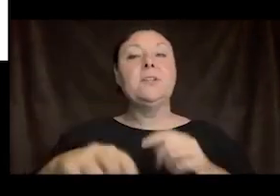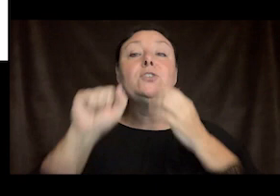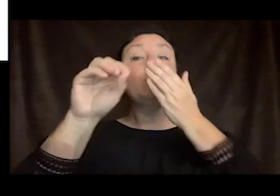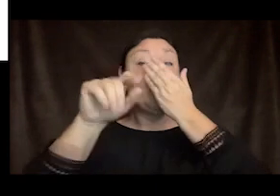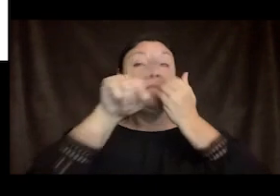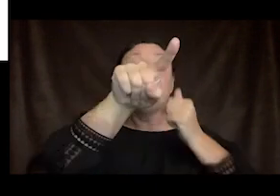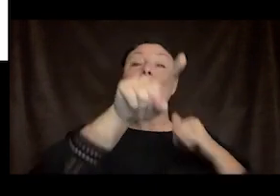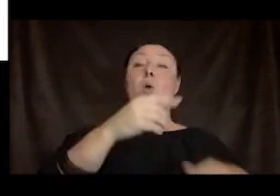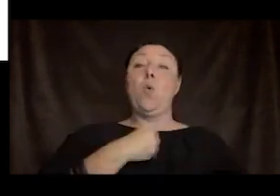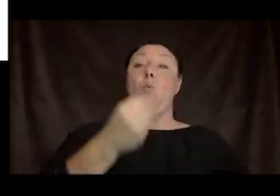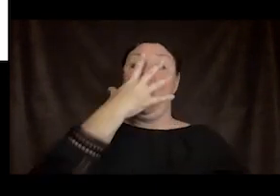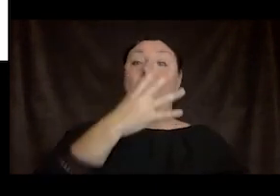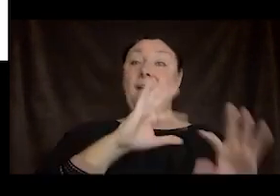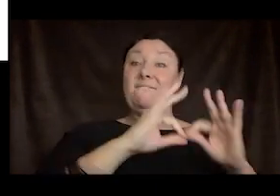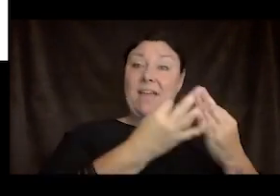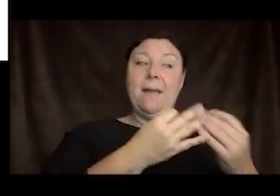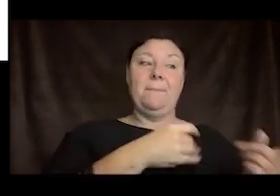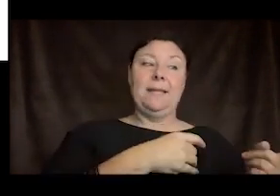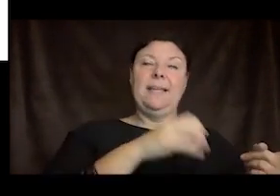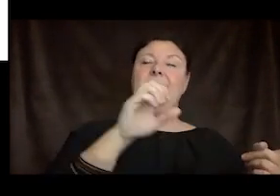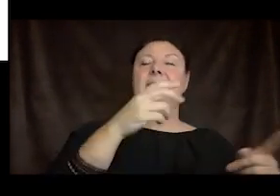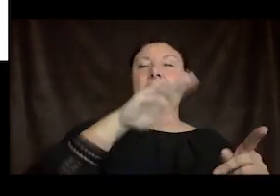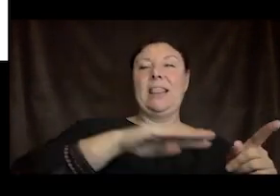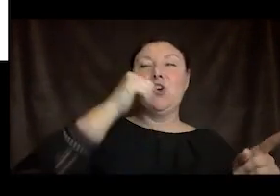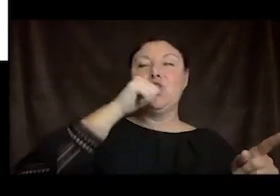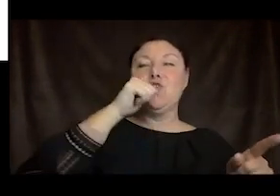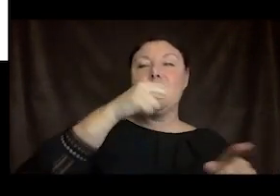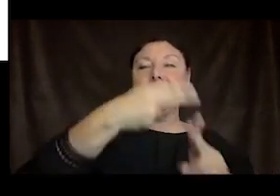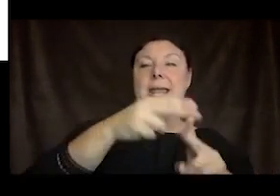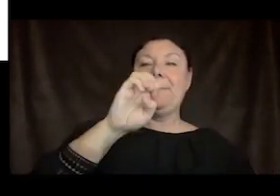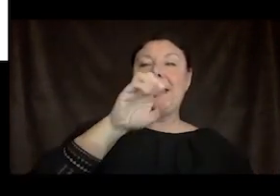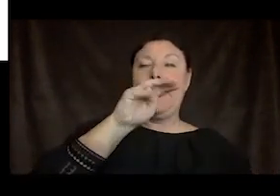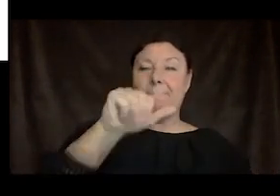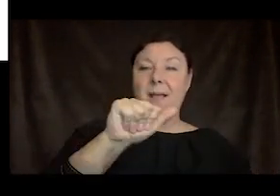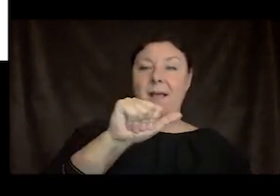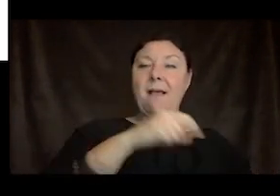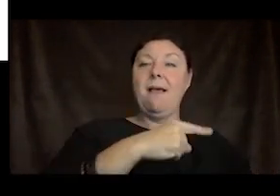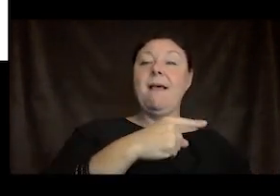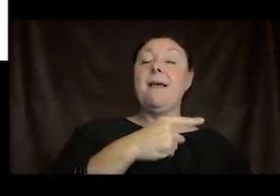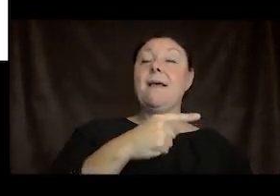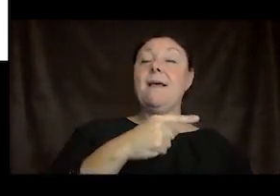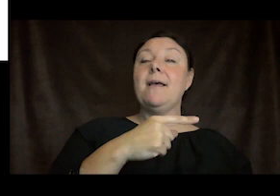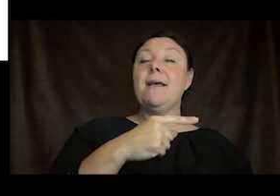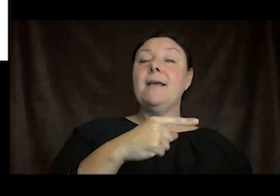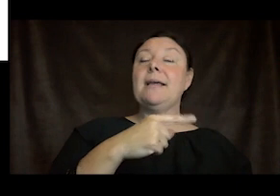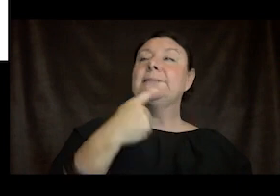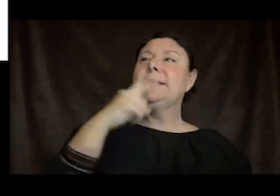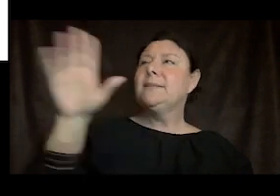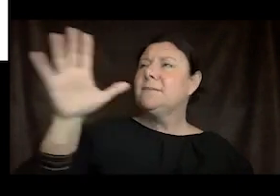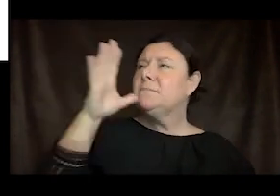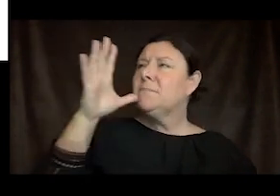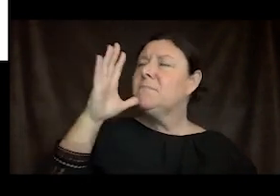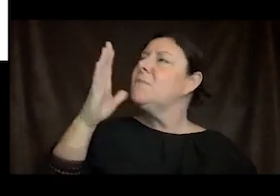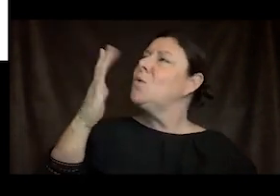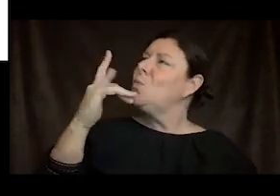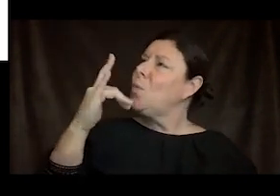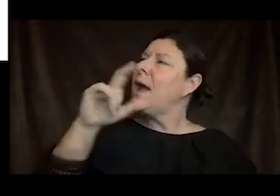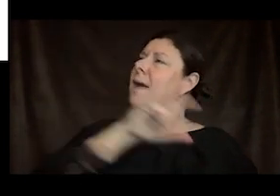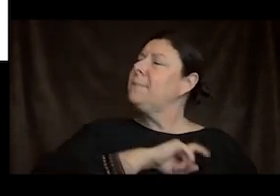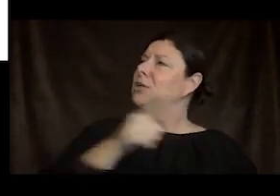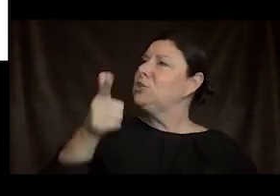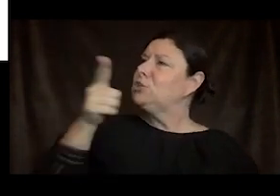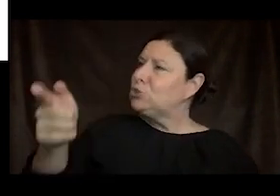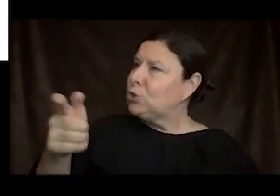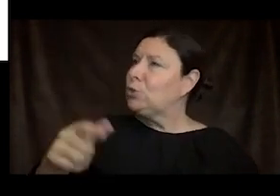shoot that man? And her mother says it was a mistake. And the father says, yes, the police thought he had a gun, it